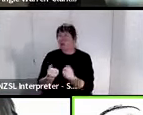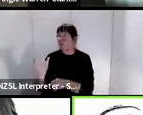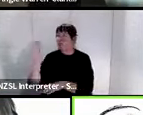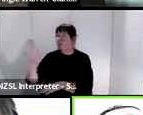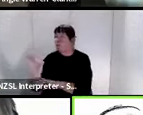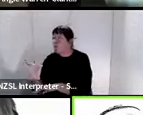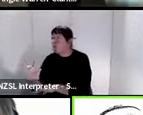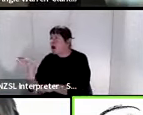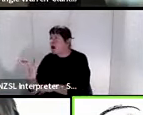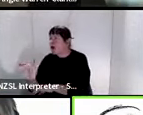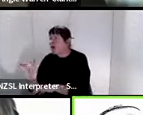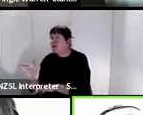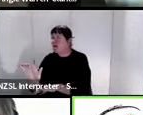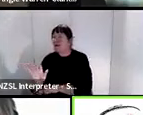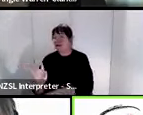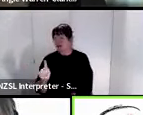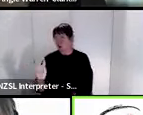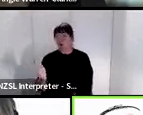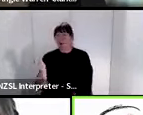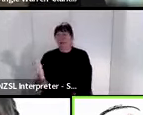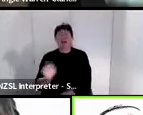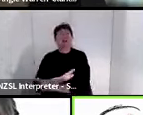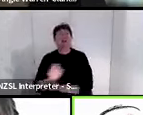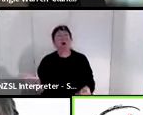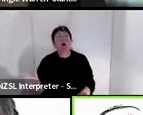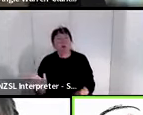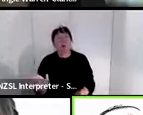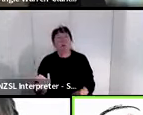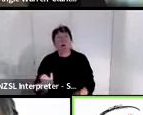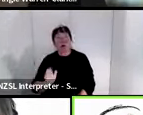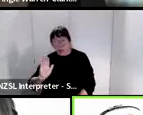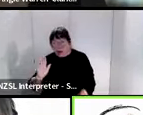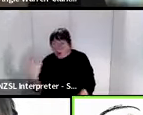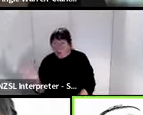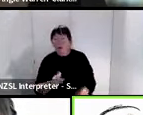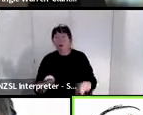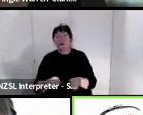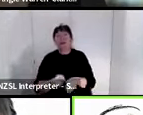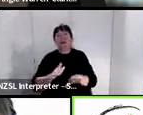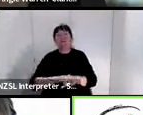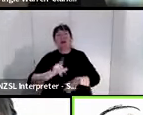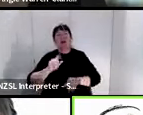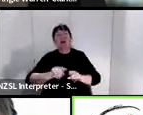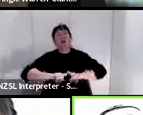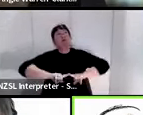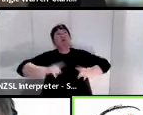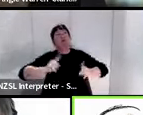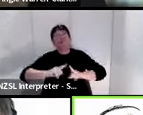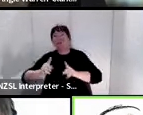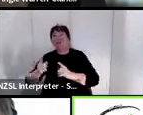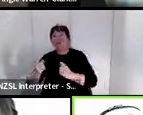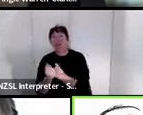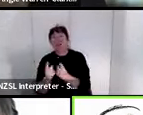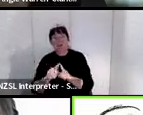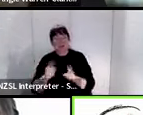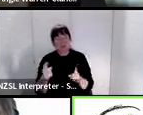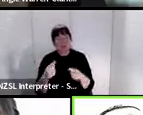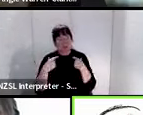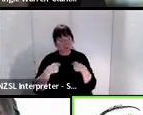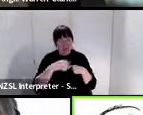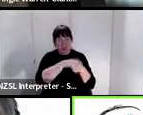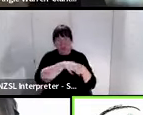whole raft of things across a whole range of ministries all at the same time in order to provide access.